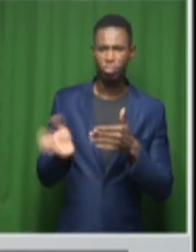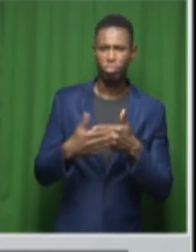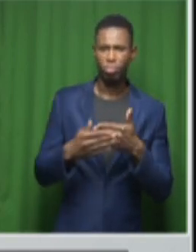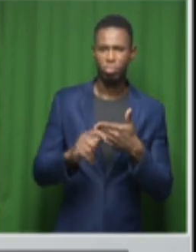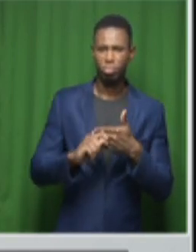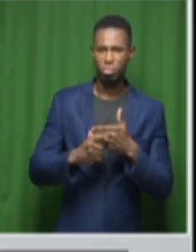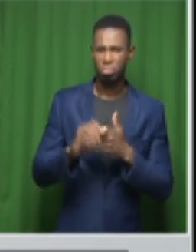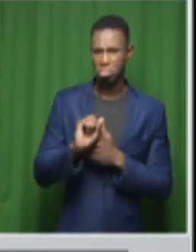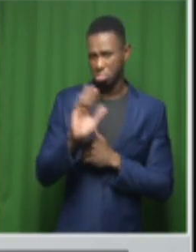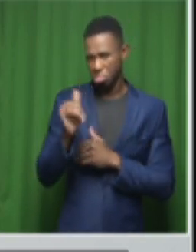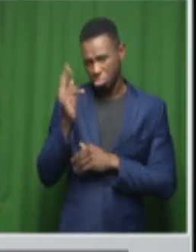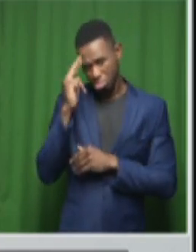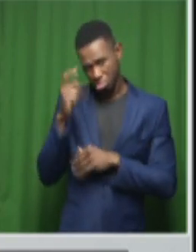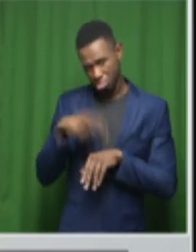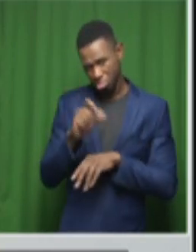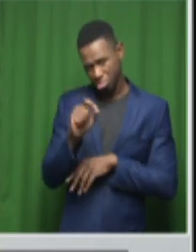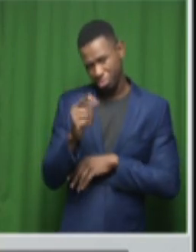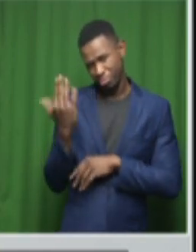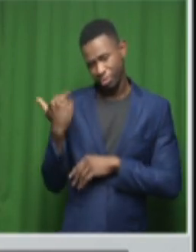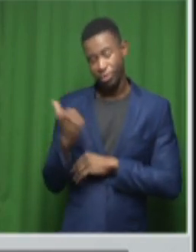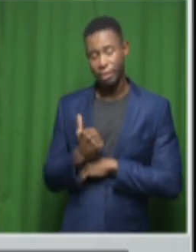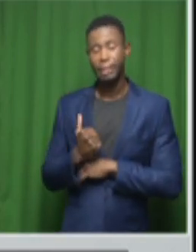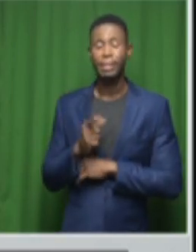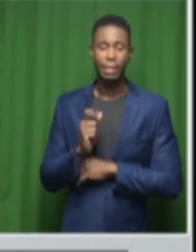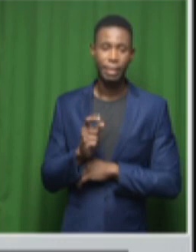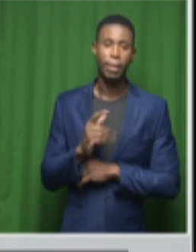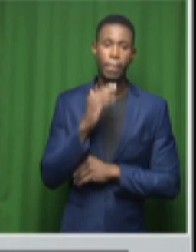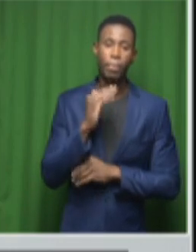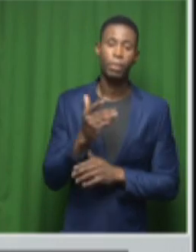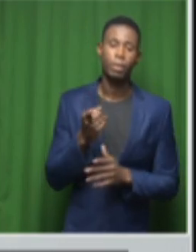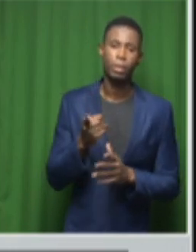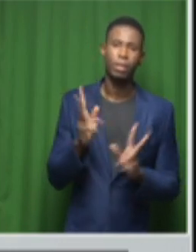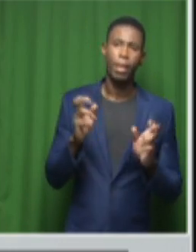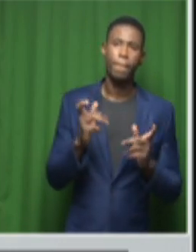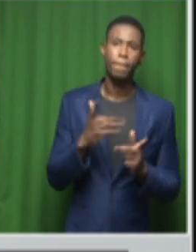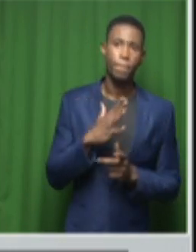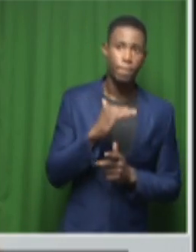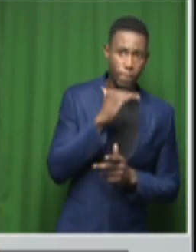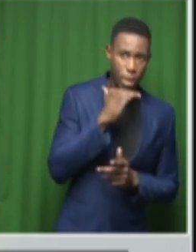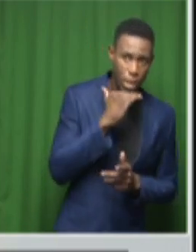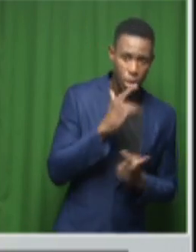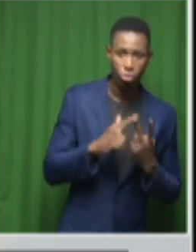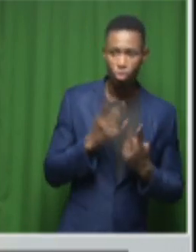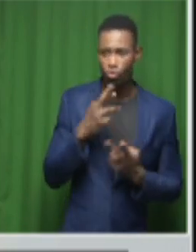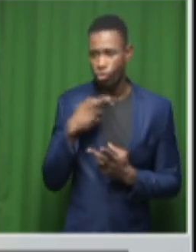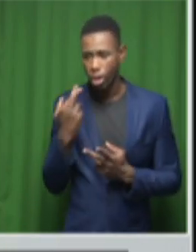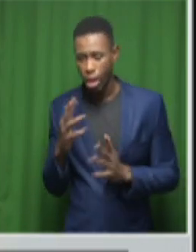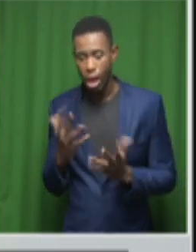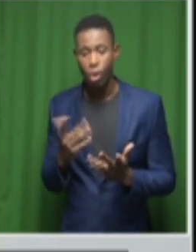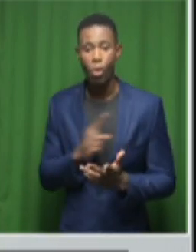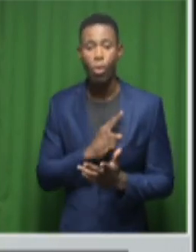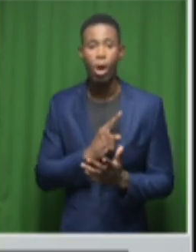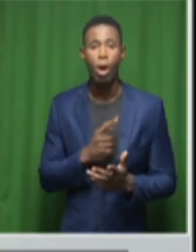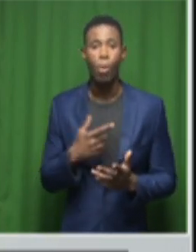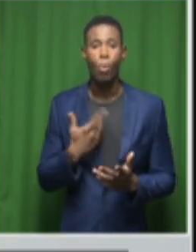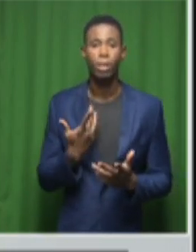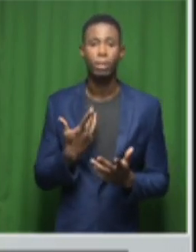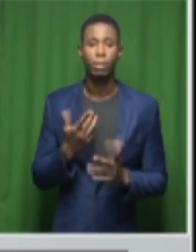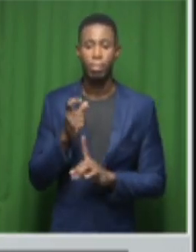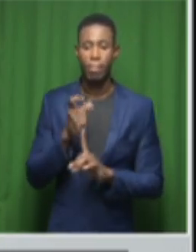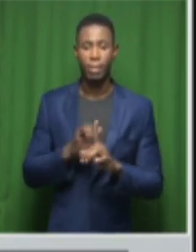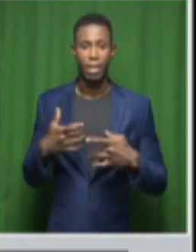and Reality. Yeah. And the idea is to explore the thought of making meaning out of one's